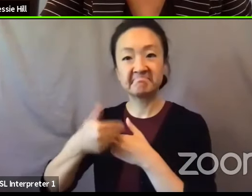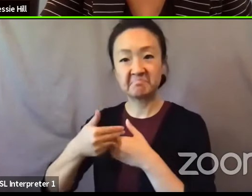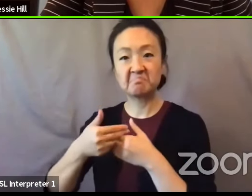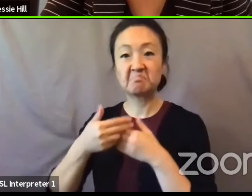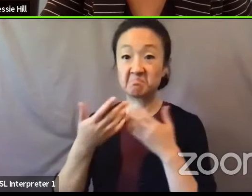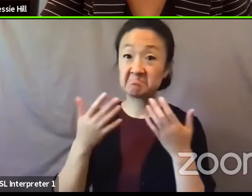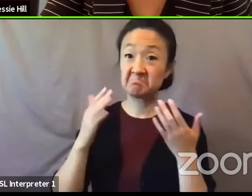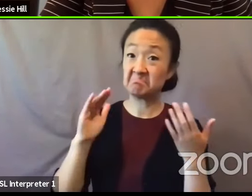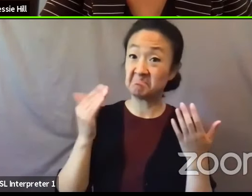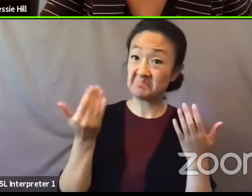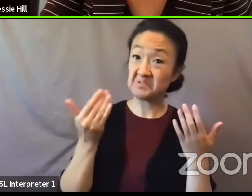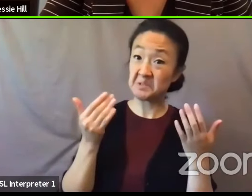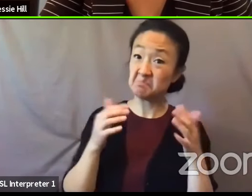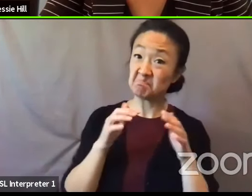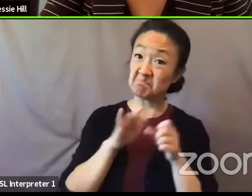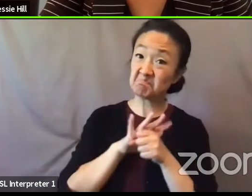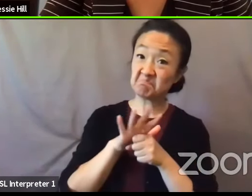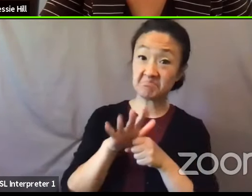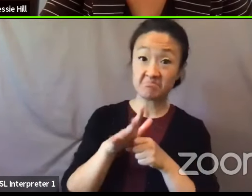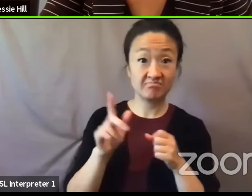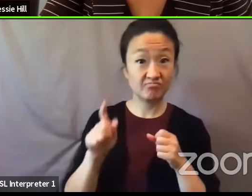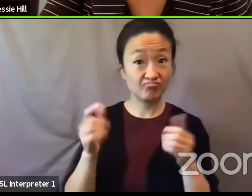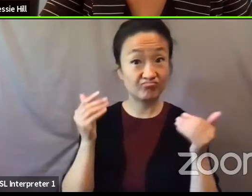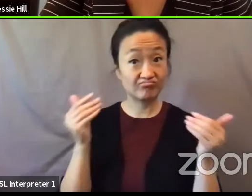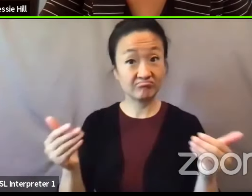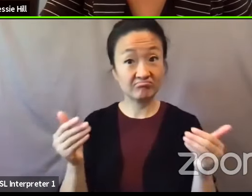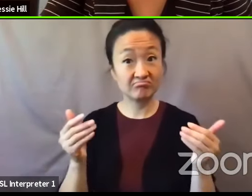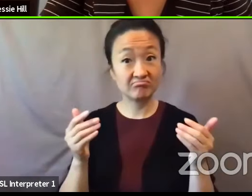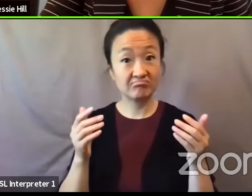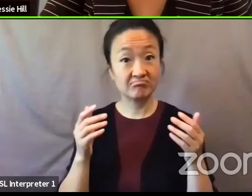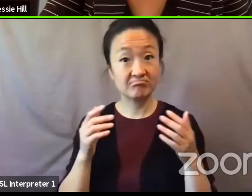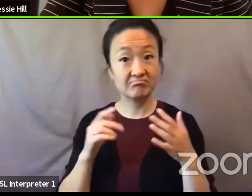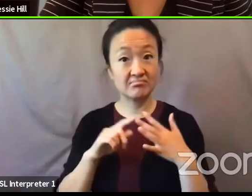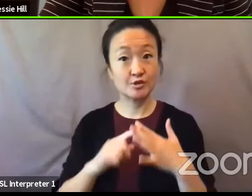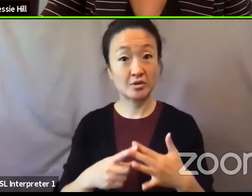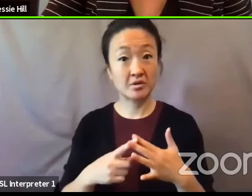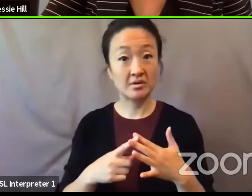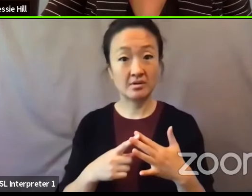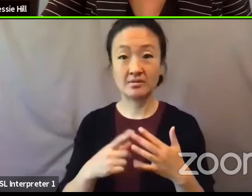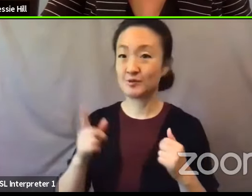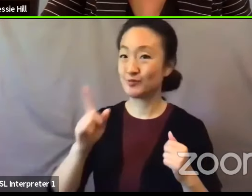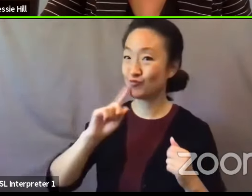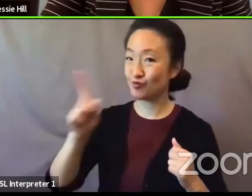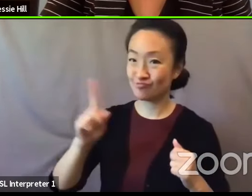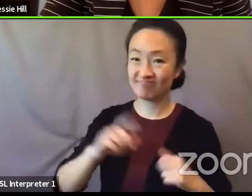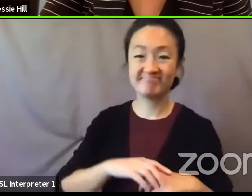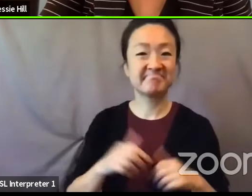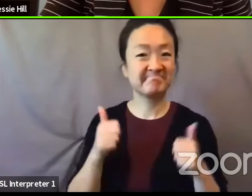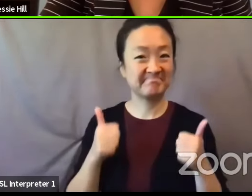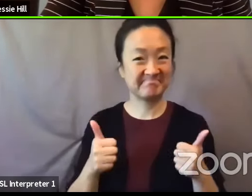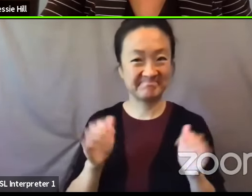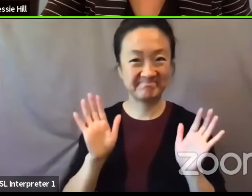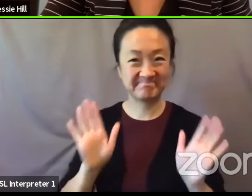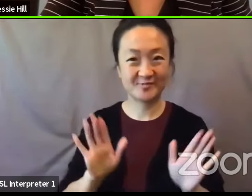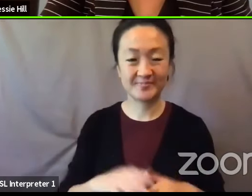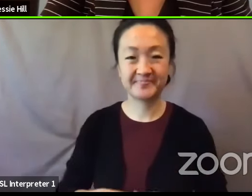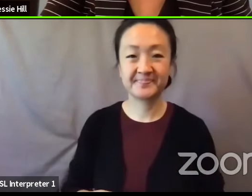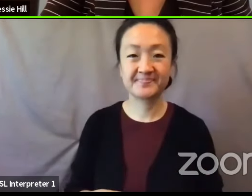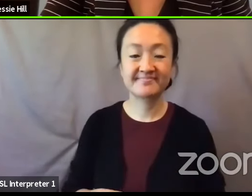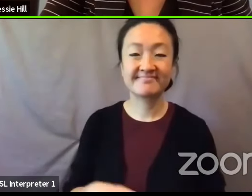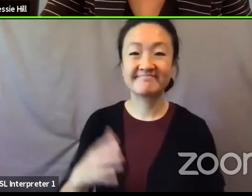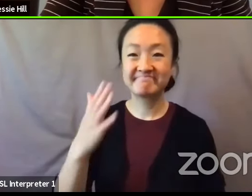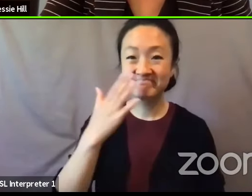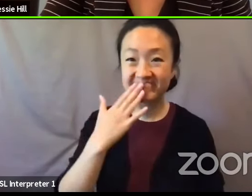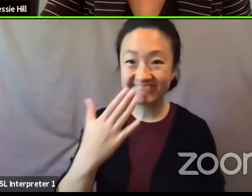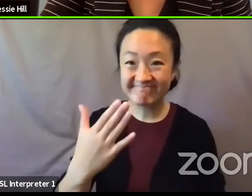should go ahead and get started? Yeah? Sure. Okay, great. Well, thank